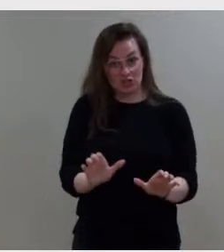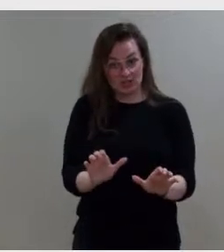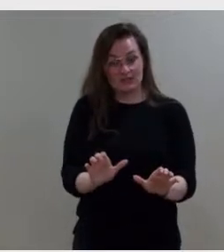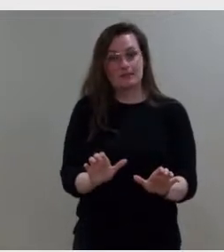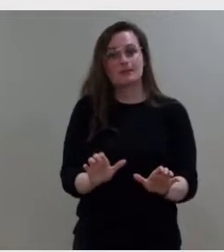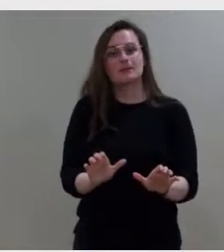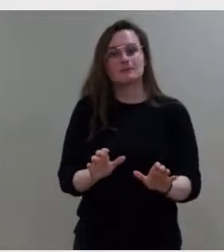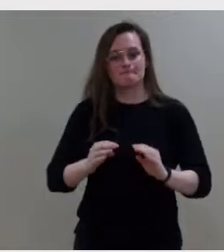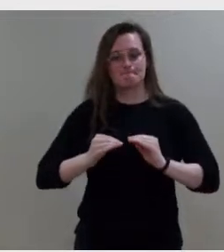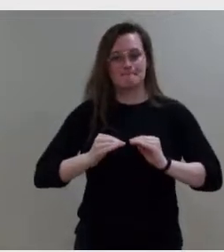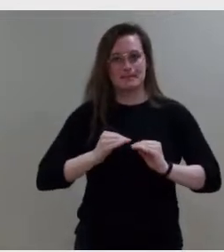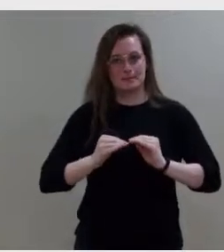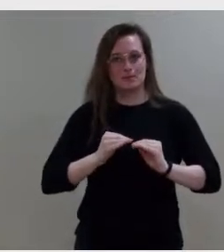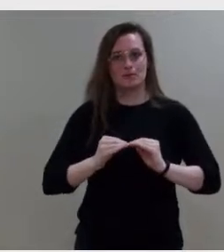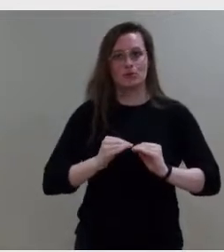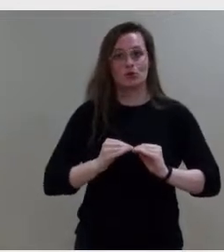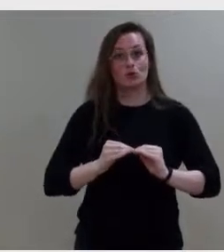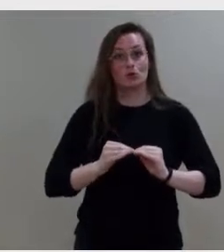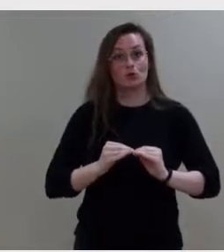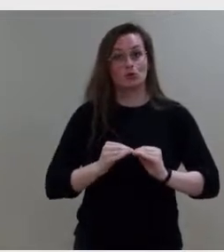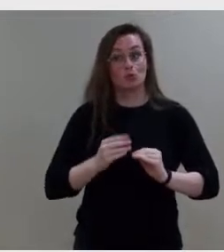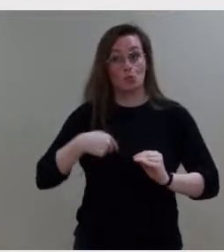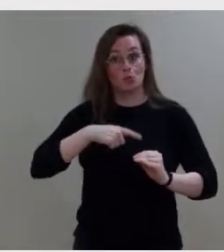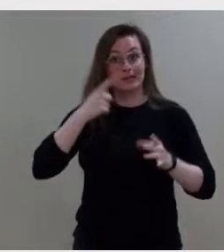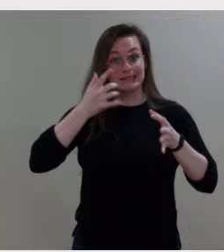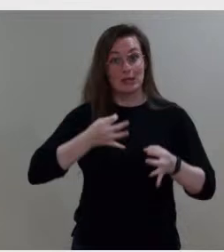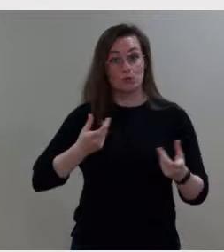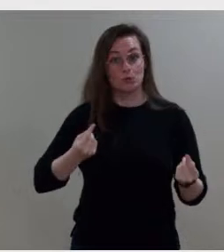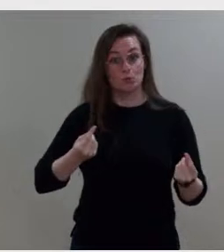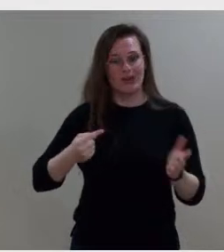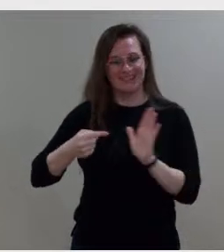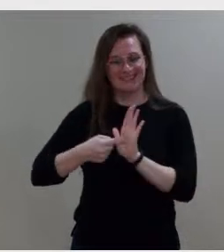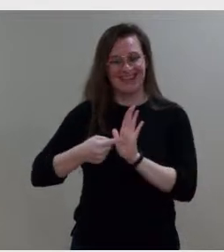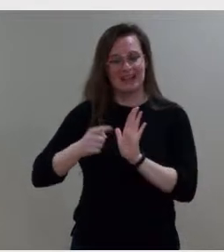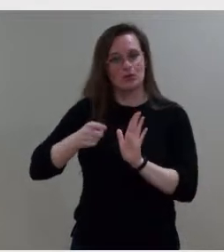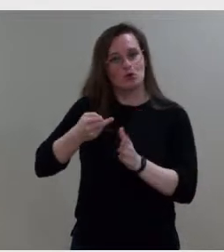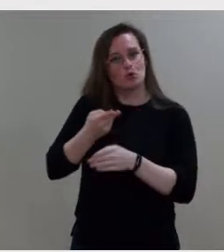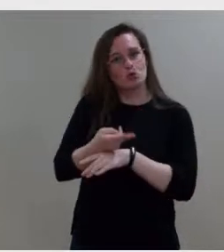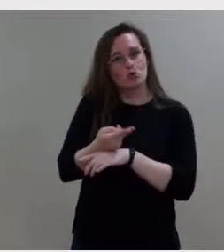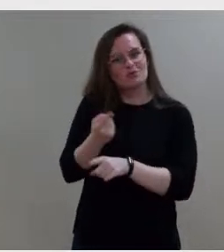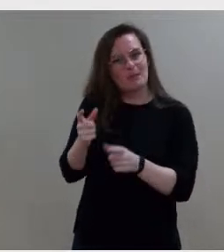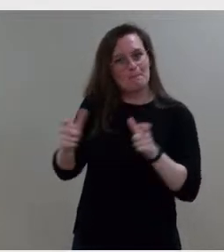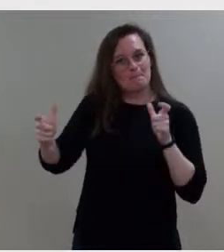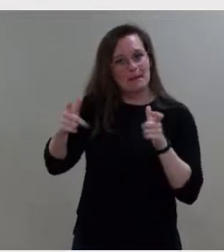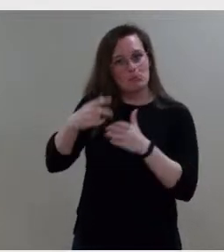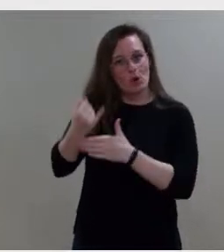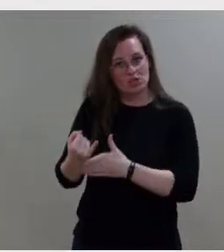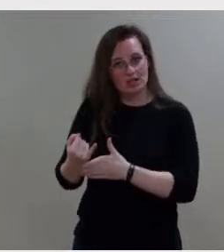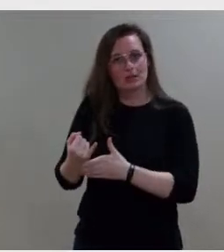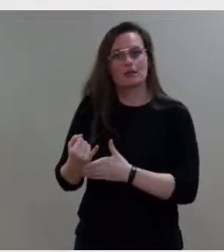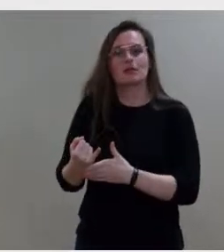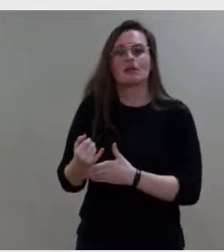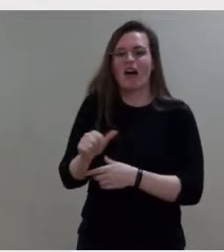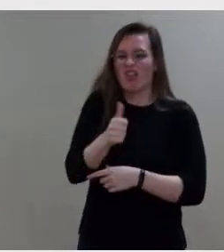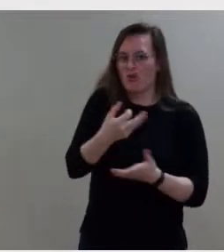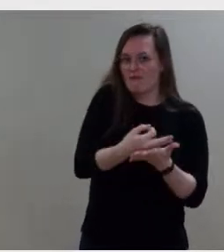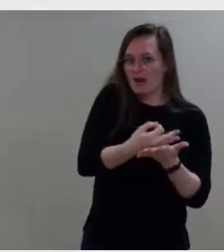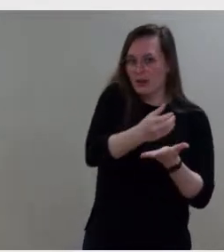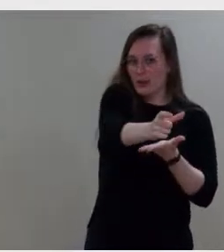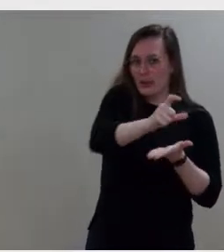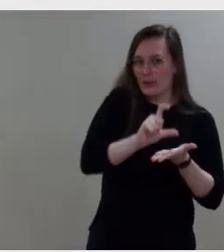using debt for larger projects where we're receiving funding from the feds or the province.